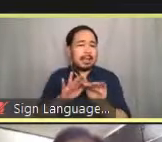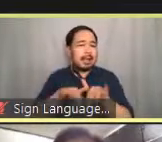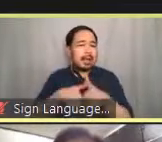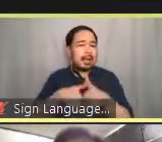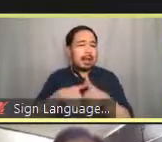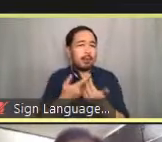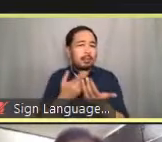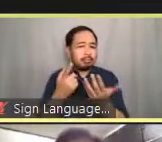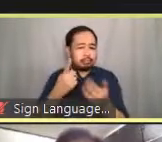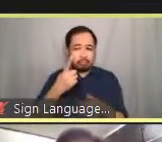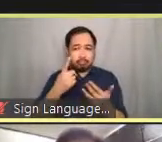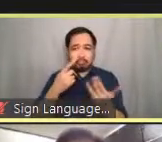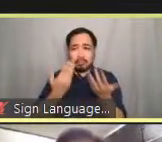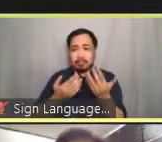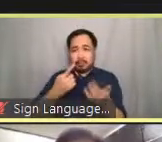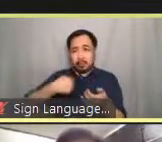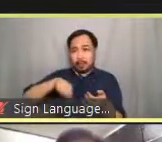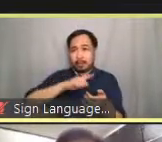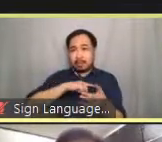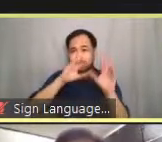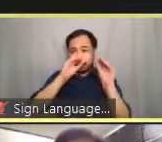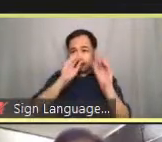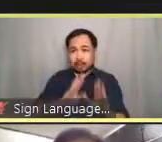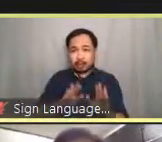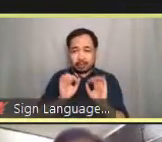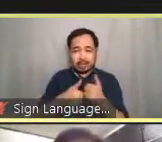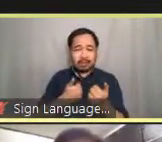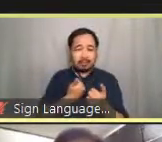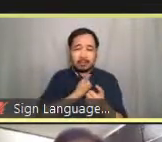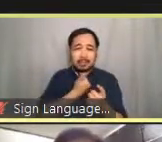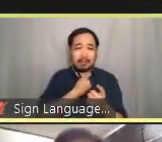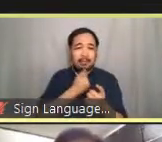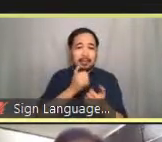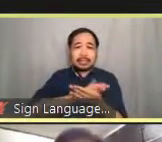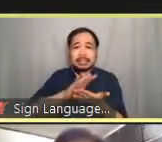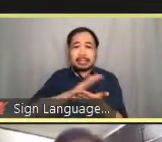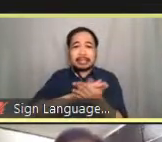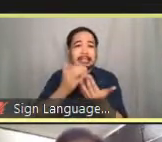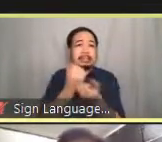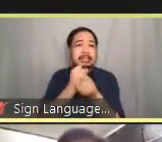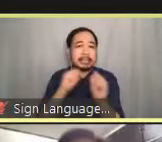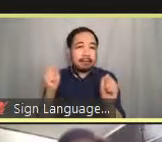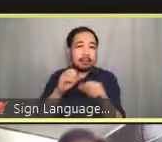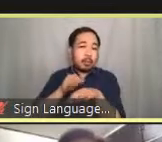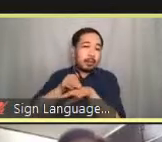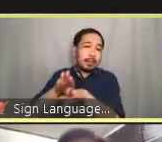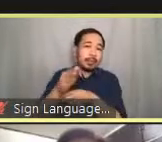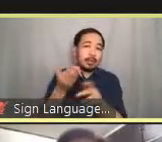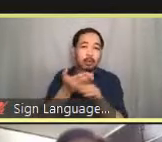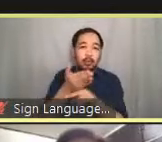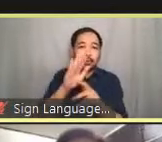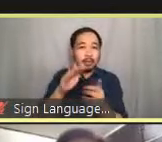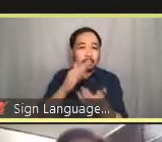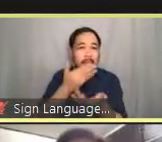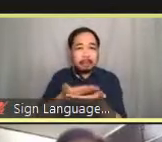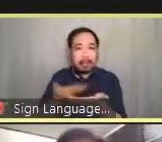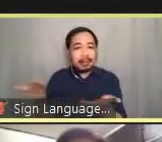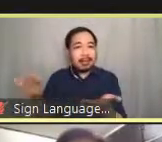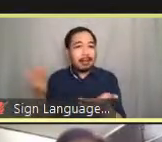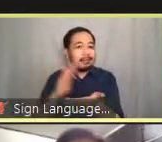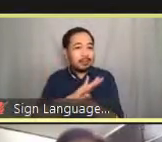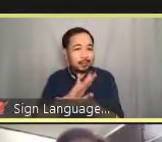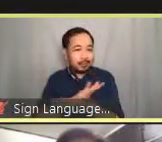the teachers can keep ourselves safe from infection by transmission of these materials? So, mula po